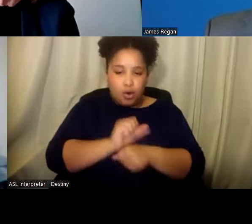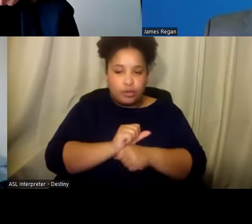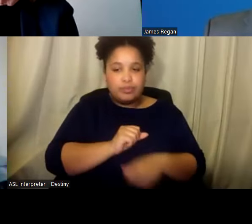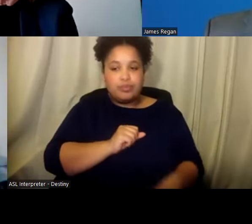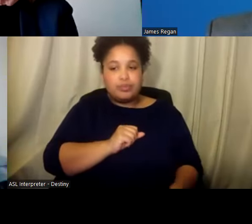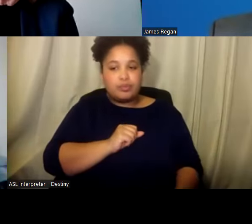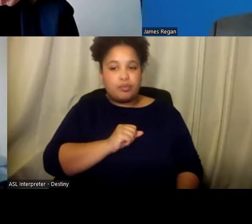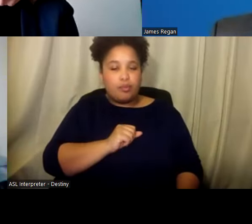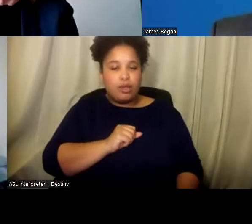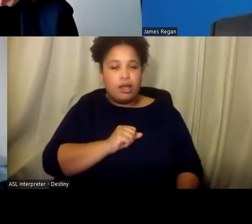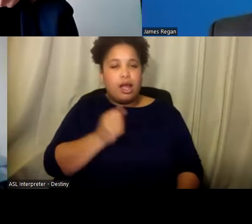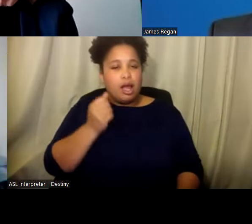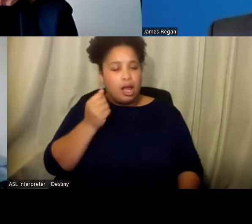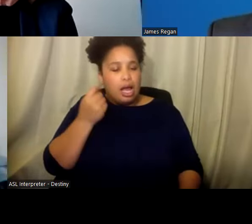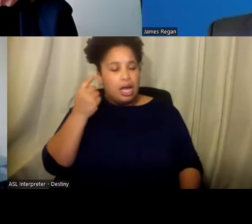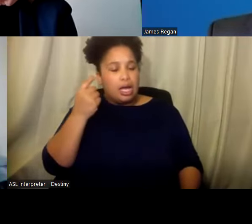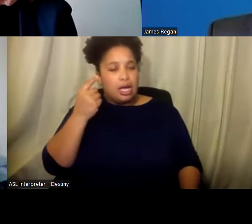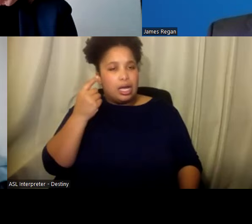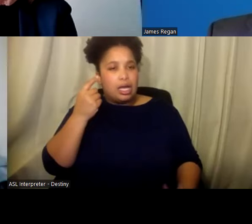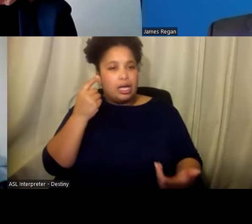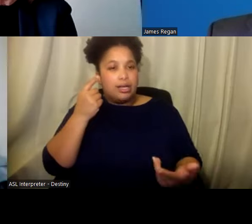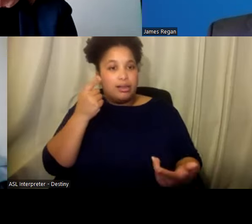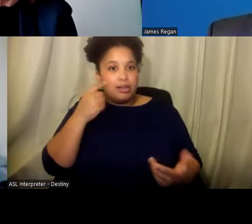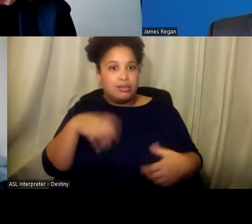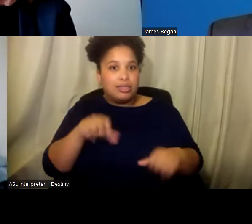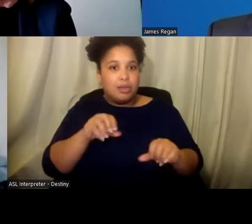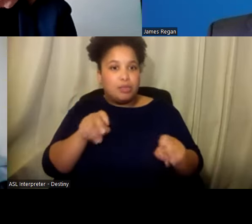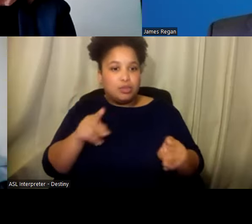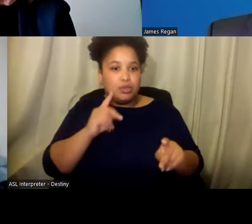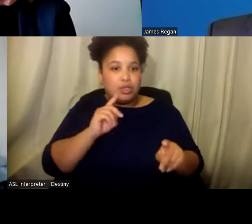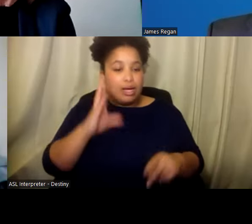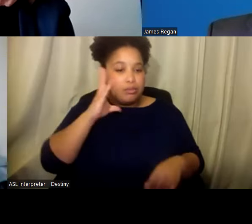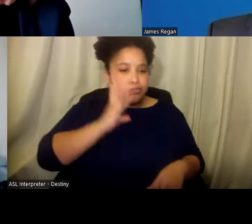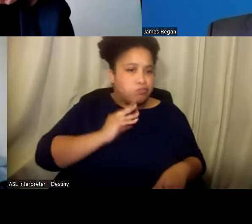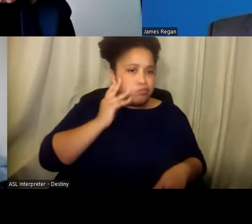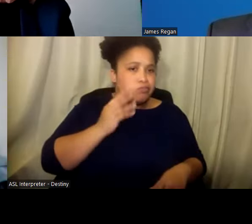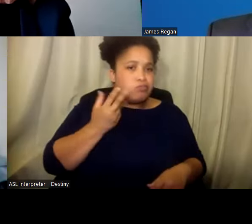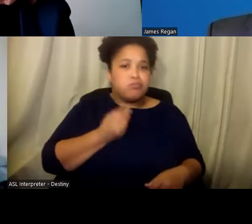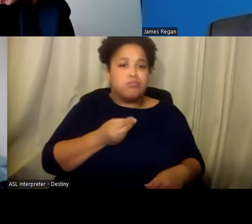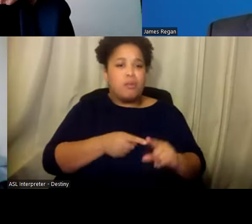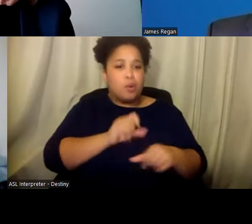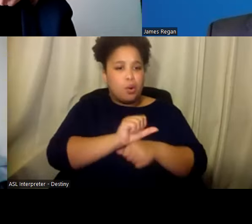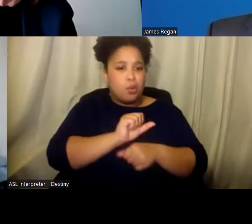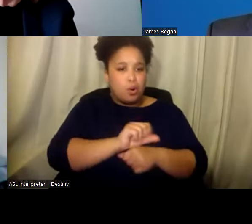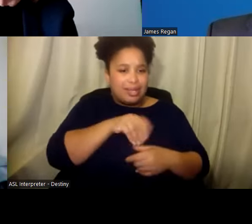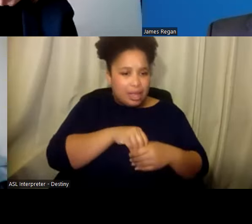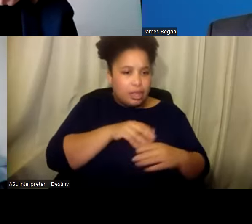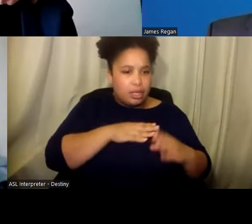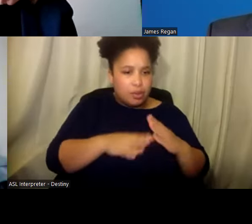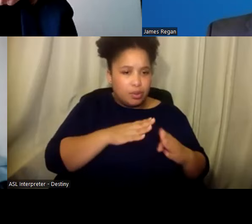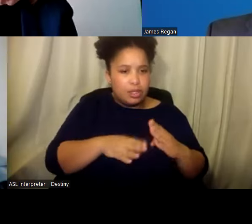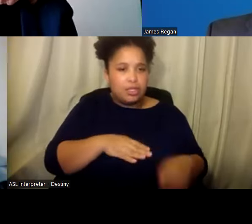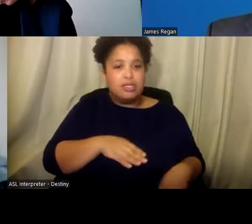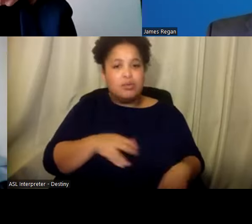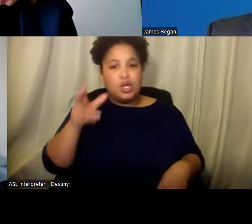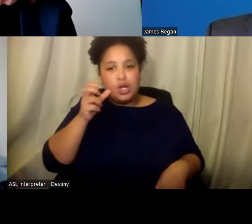will sort of take up that opportunity to bring the breadth of experience you have from your work in the community. And, you know, we heard